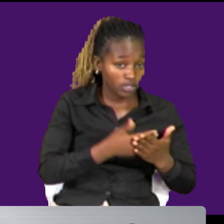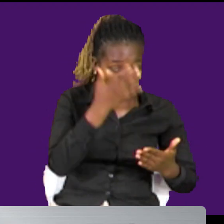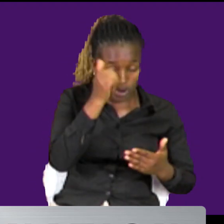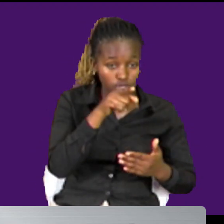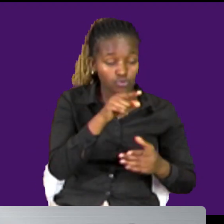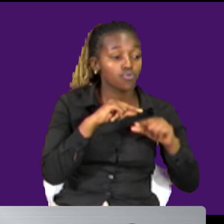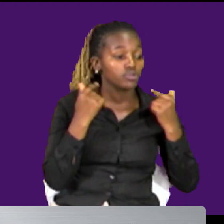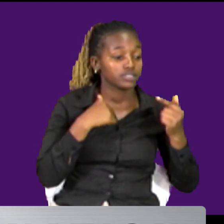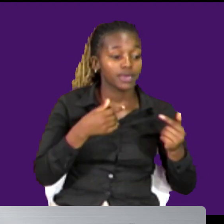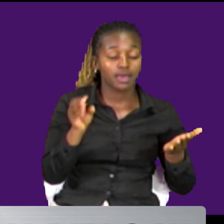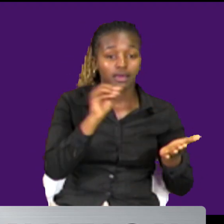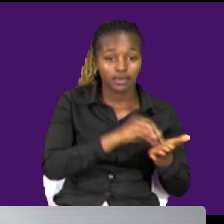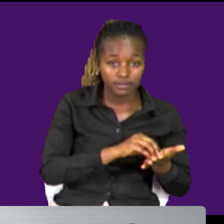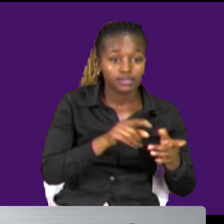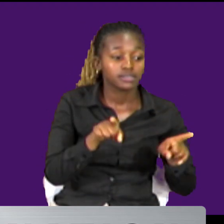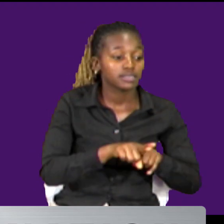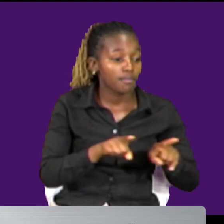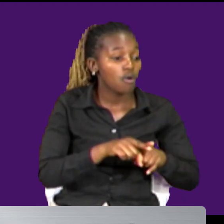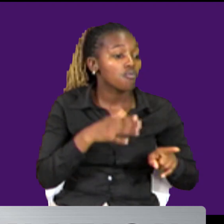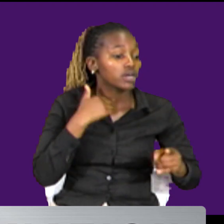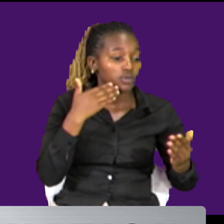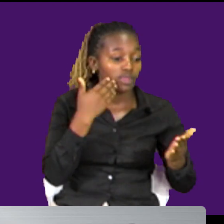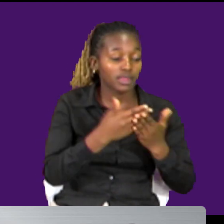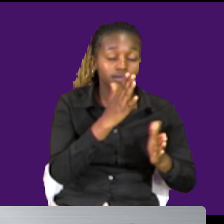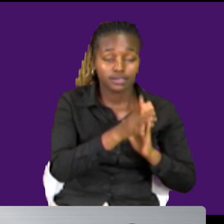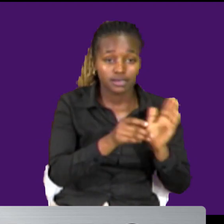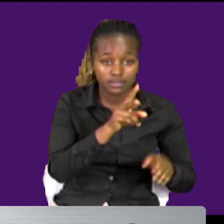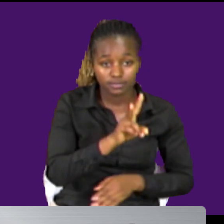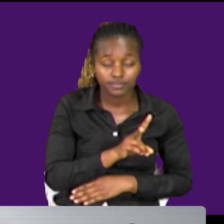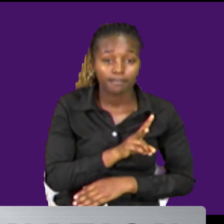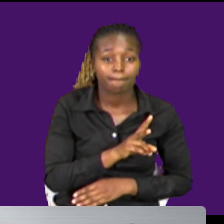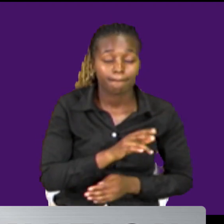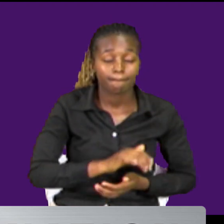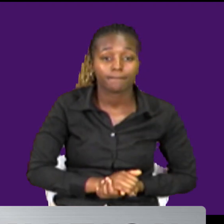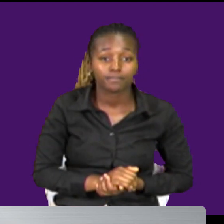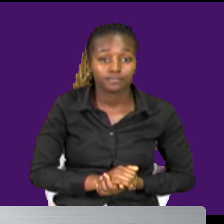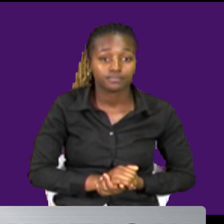Yes. And the Sign TV fraternity. Right.